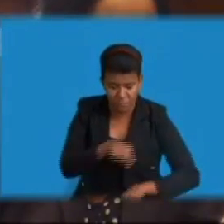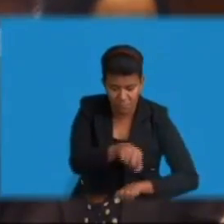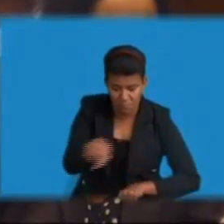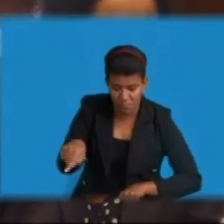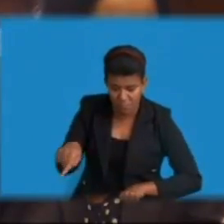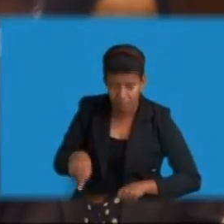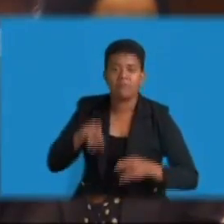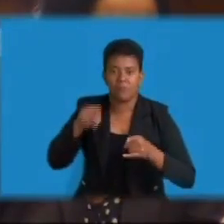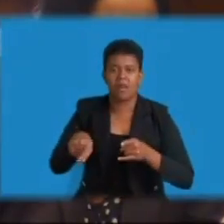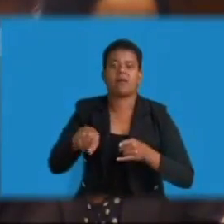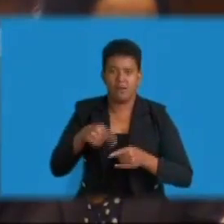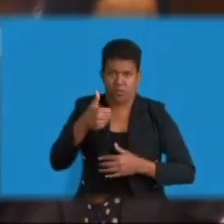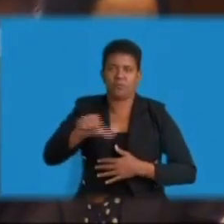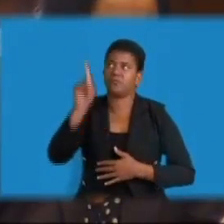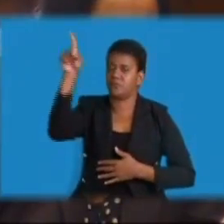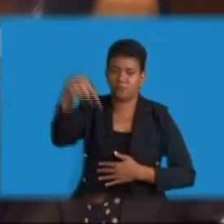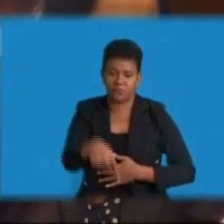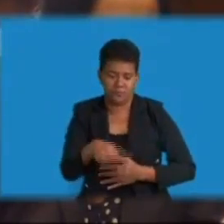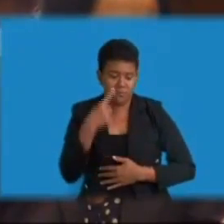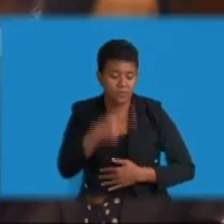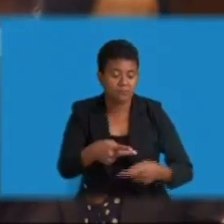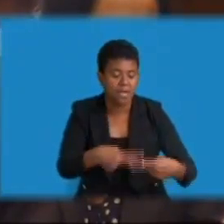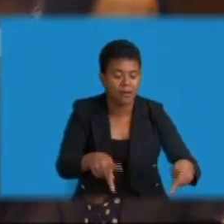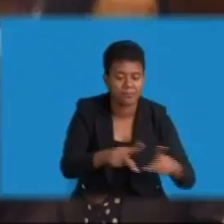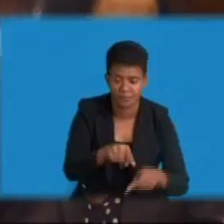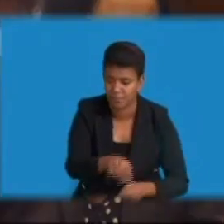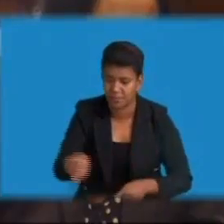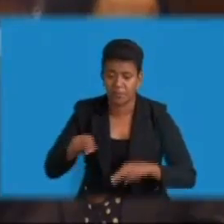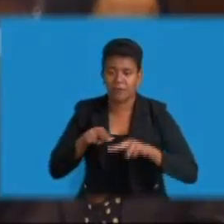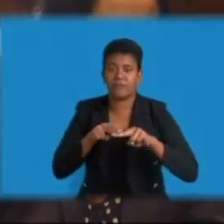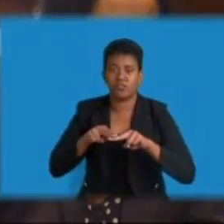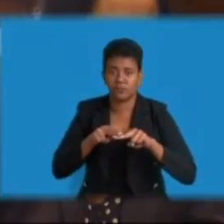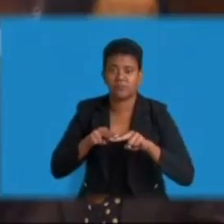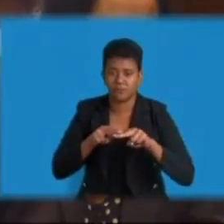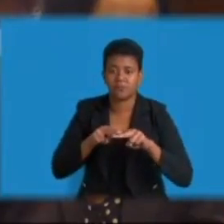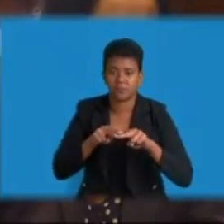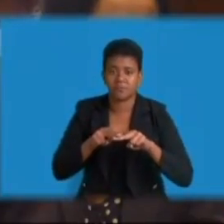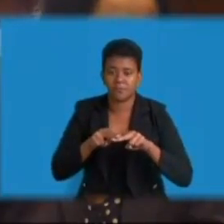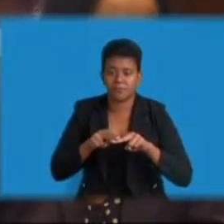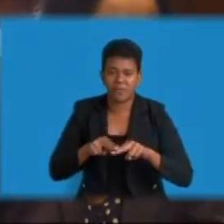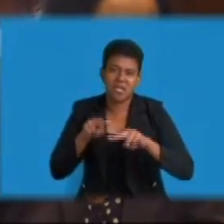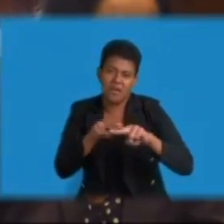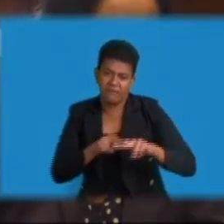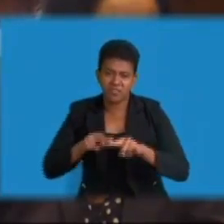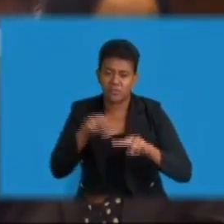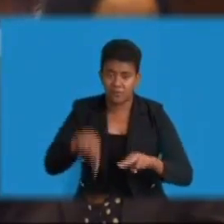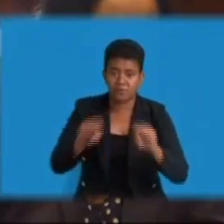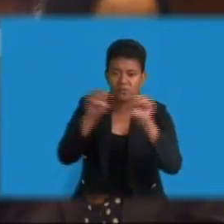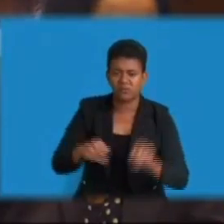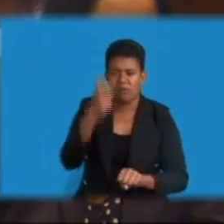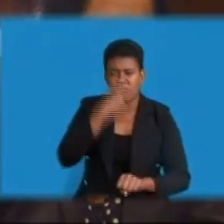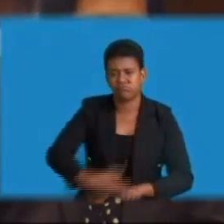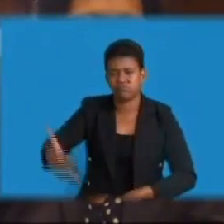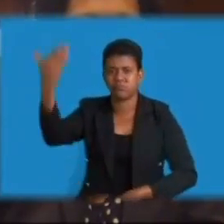operate. And Fiji's the geodetic datum system is currently a little bit out of date when compared to